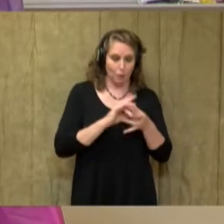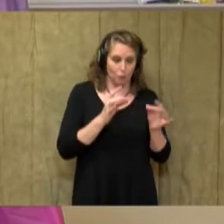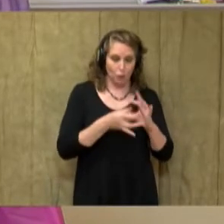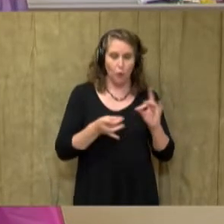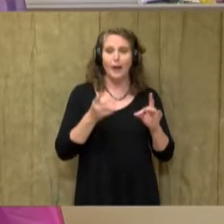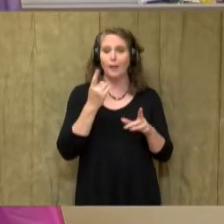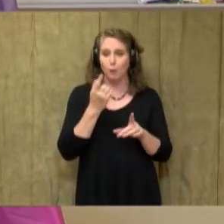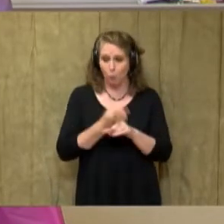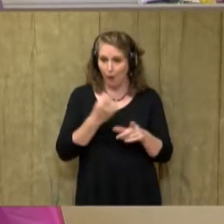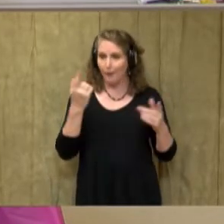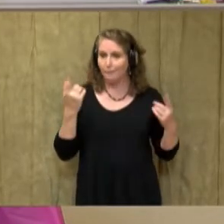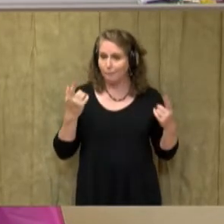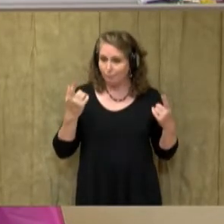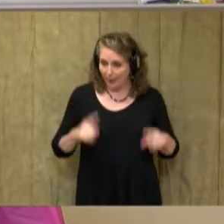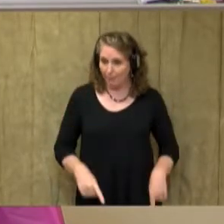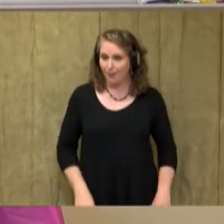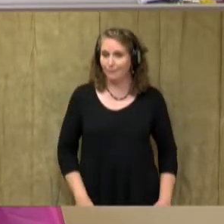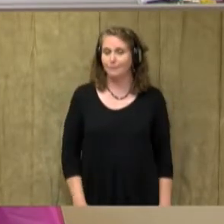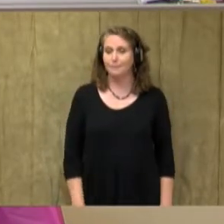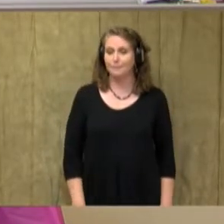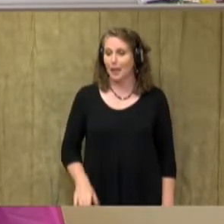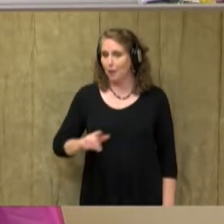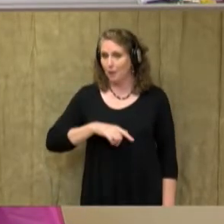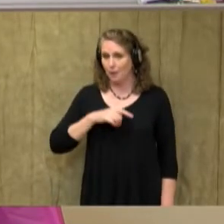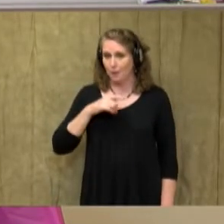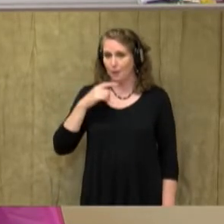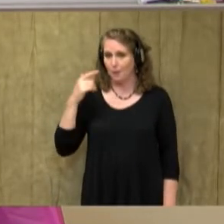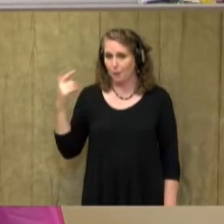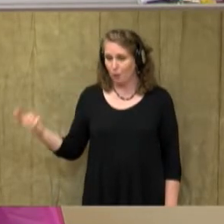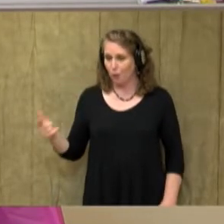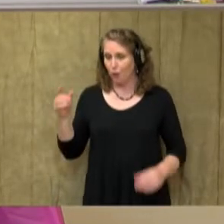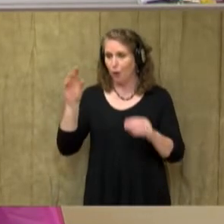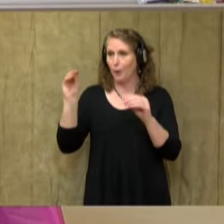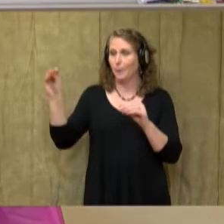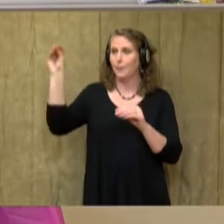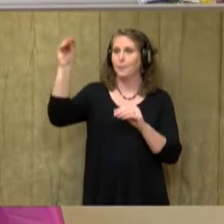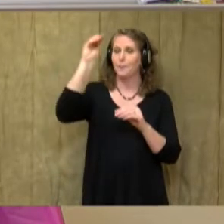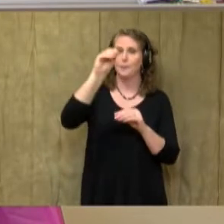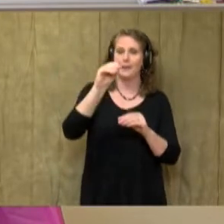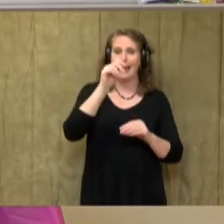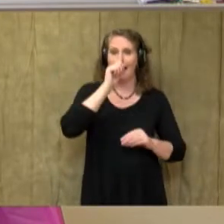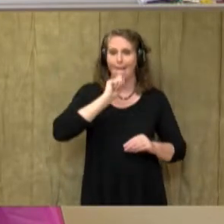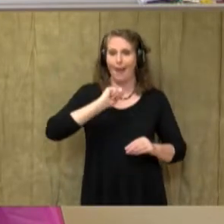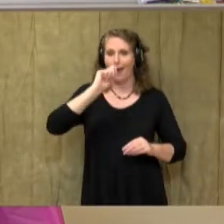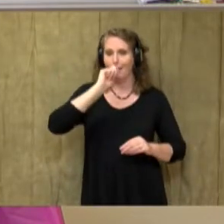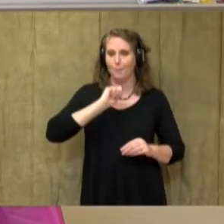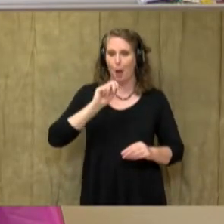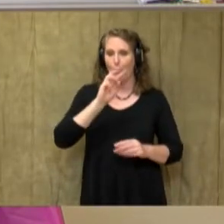that's exactly what happened. Good job. All right, your turn. All right, I'm moving to Lollipop Woods.